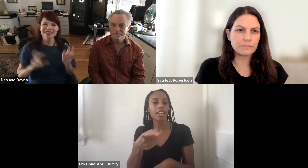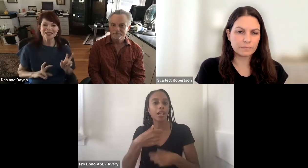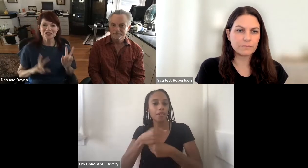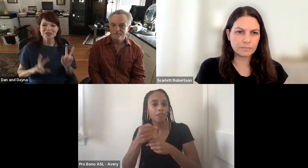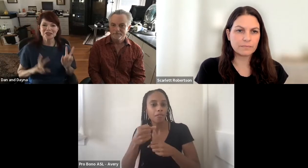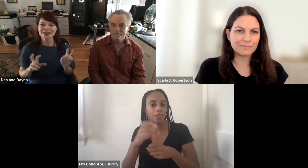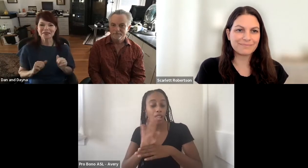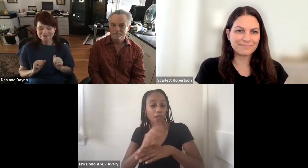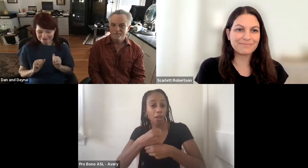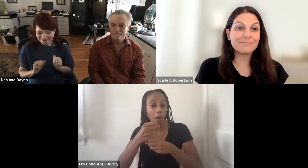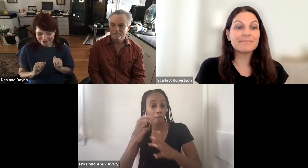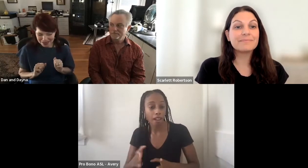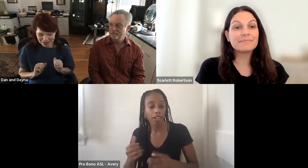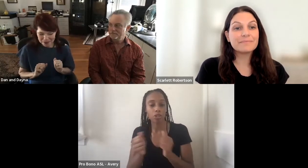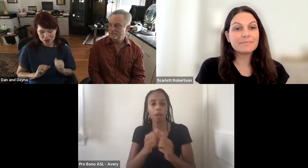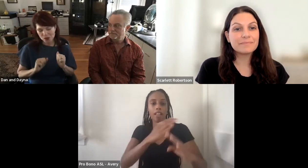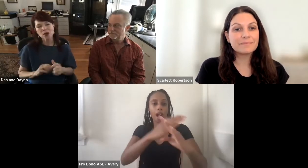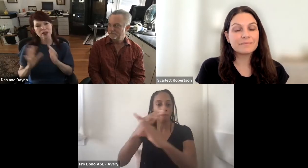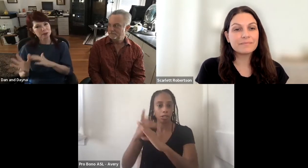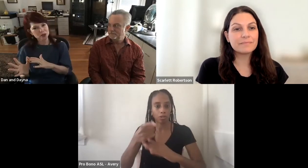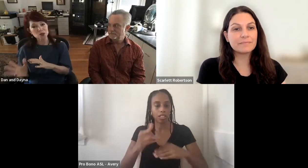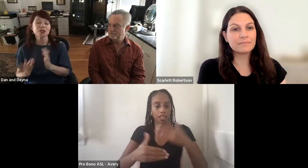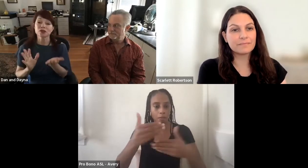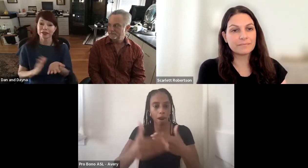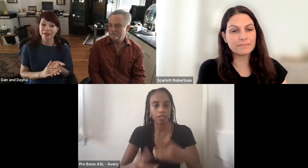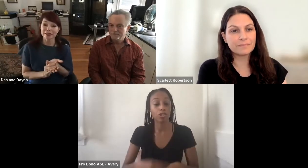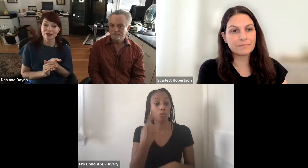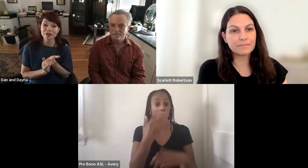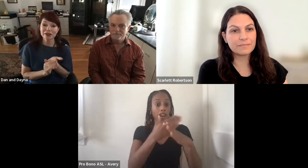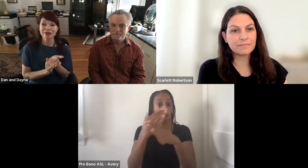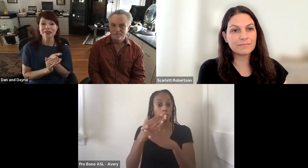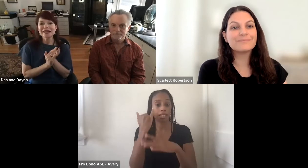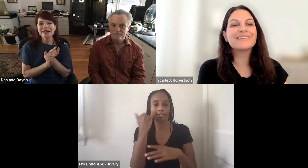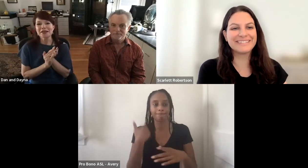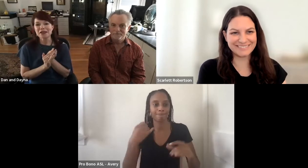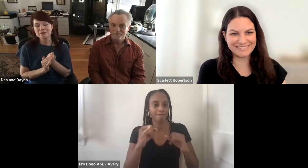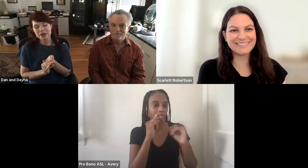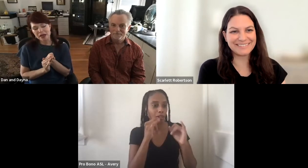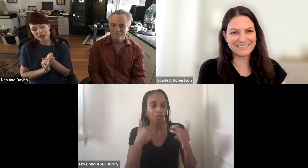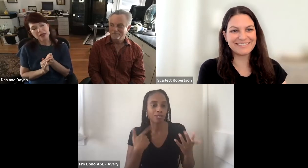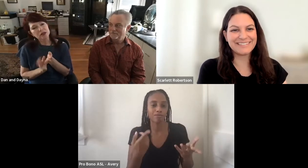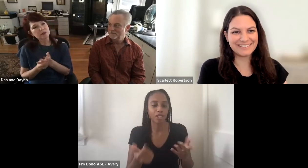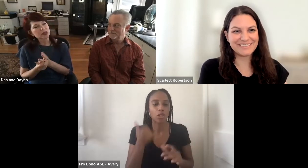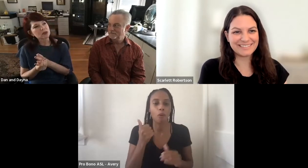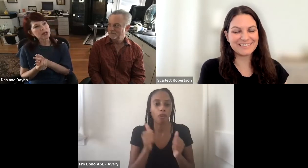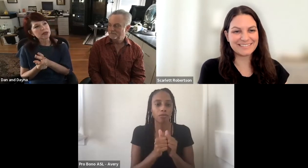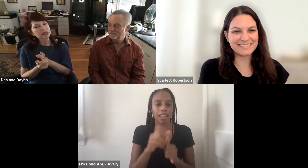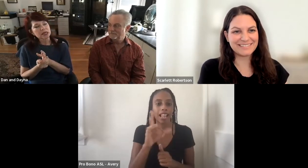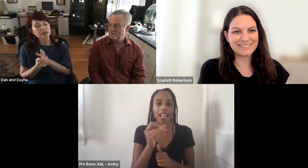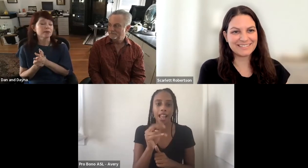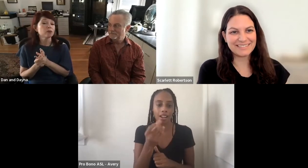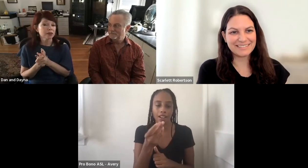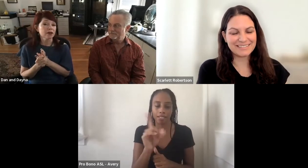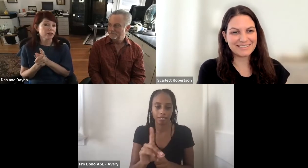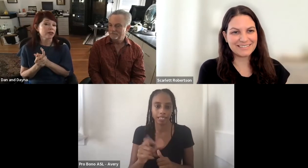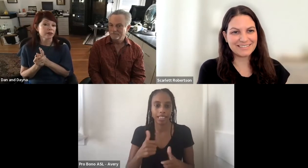obstacles to the process. So one of the obstacles was you're not going to get to interview Leonard. Another obstacle was it's